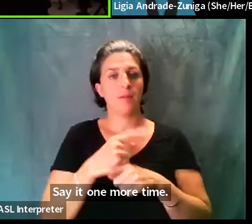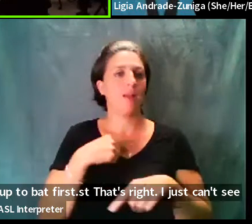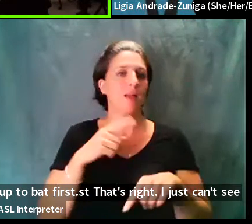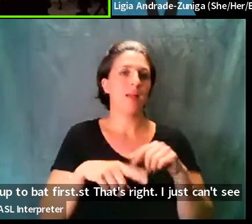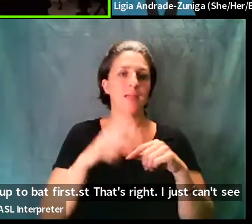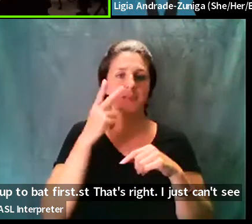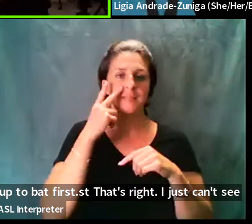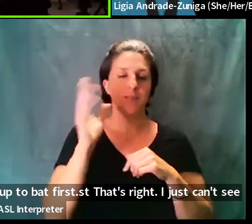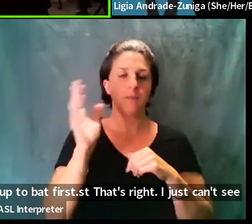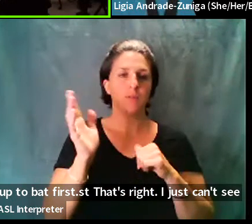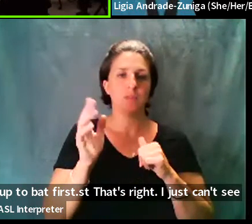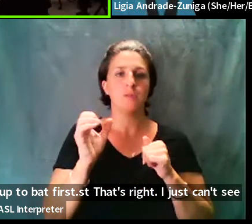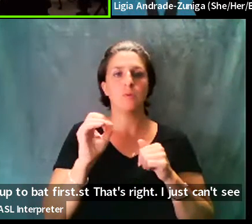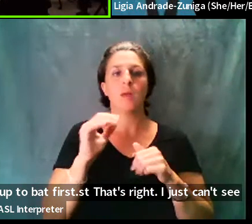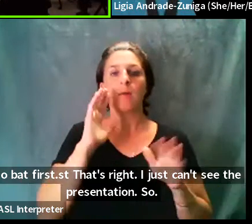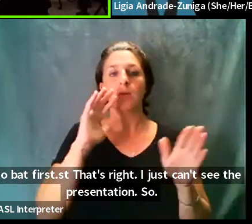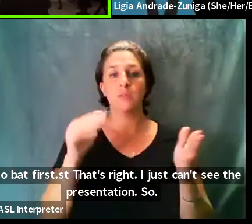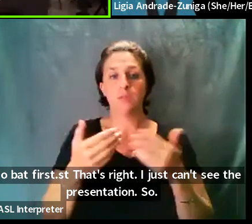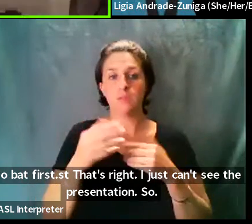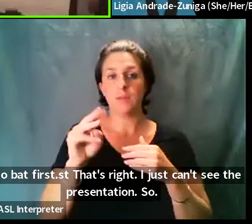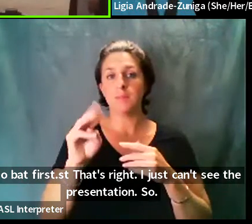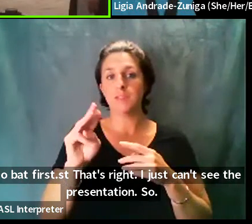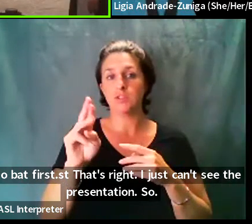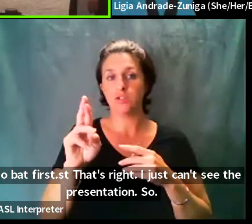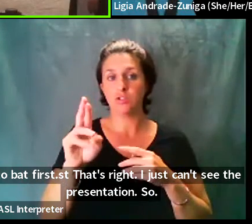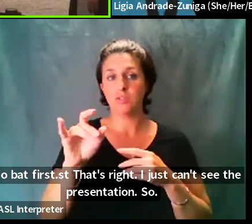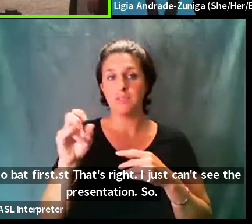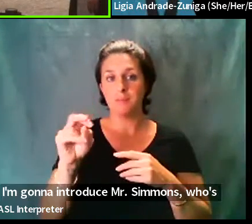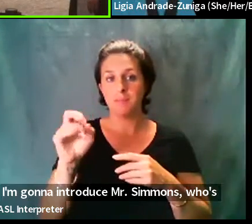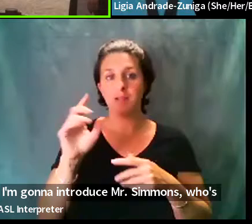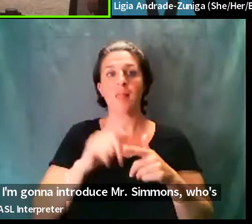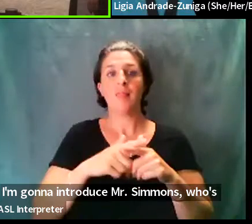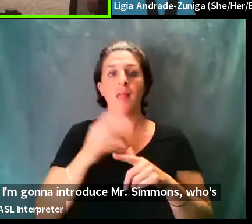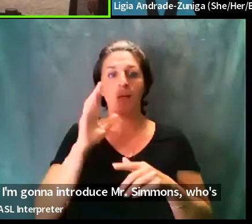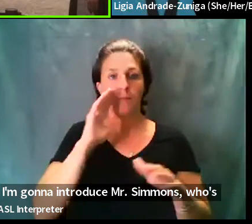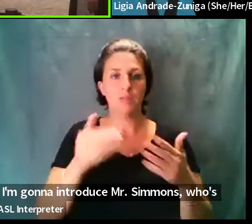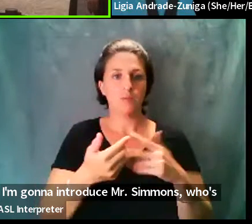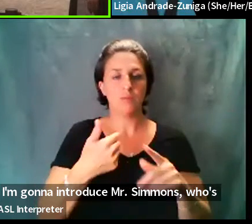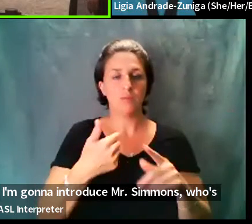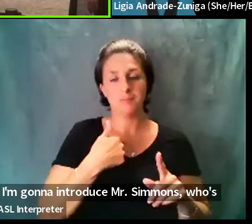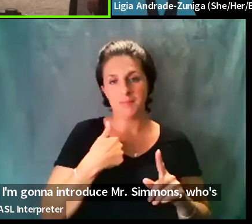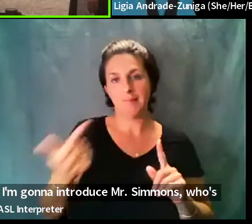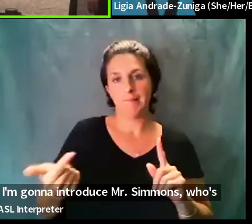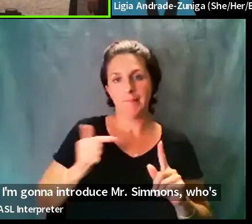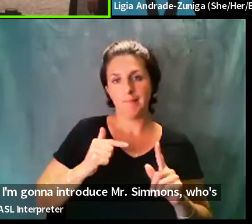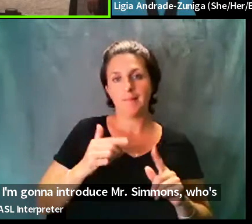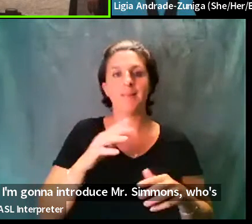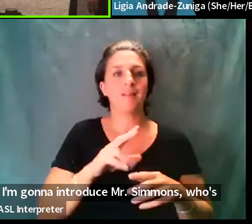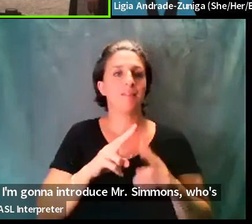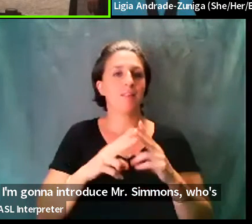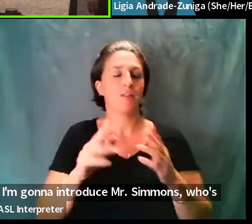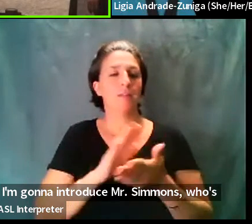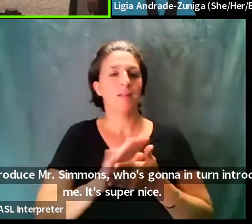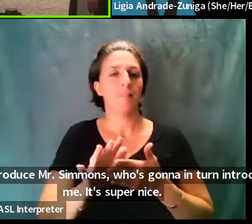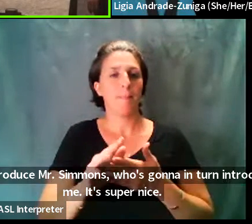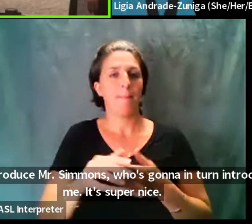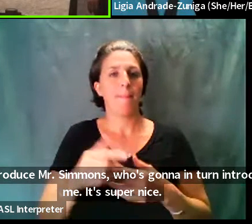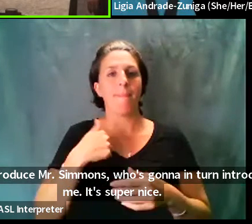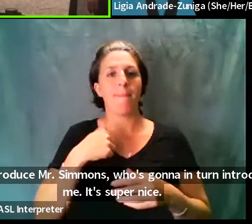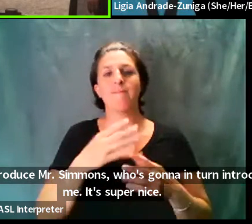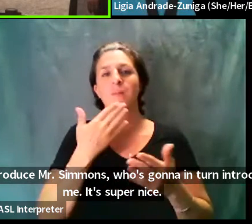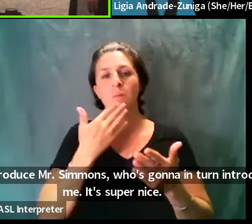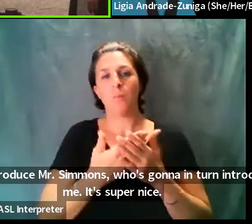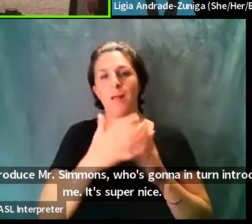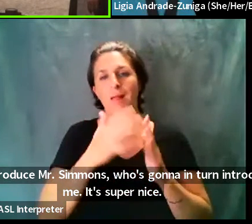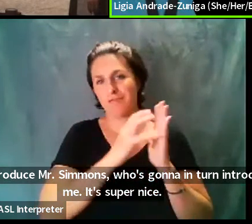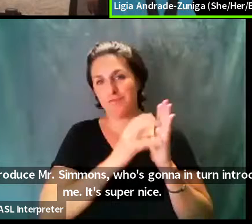So I'm going to introduce Mr. Simmons, who's going to in turn introduce me. It's super nice. We have this well scripted, as you can